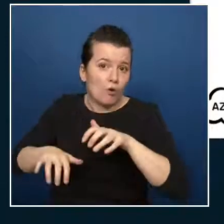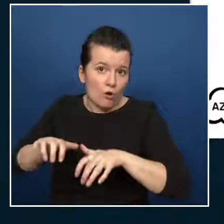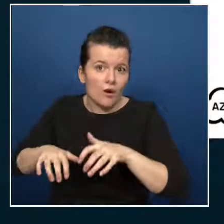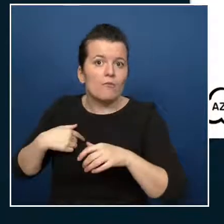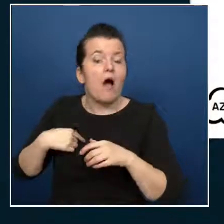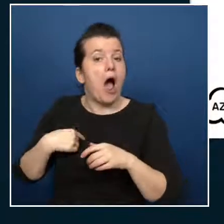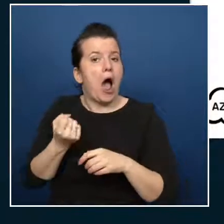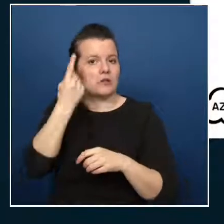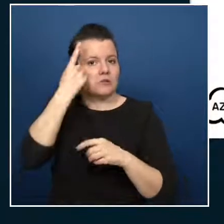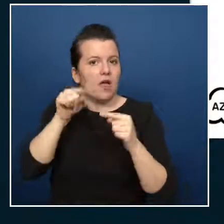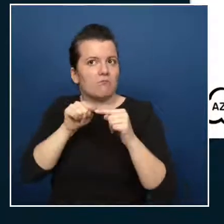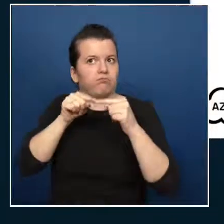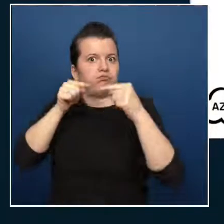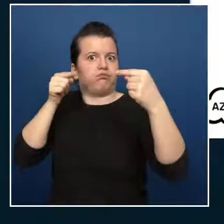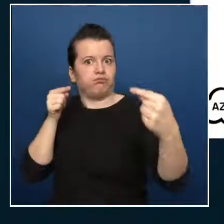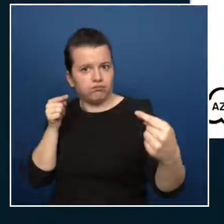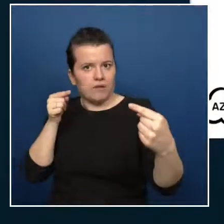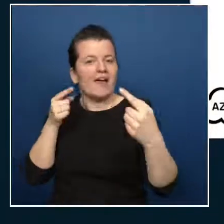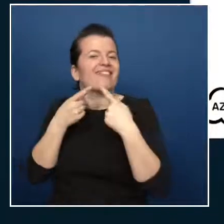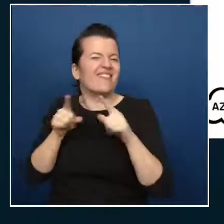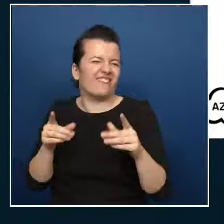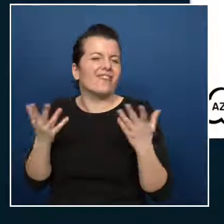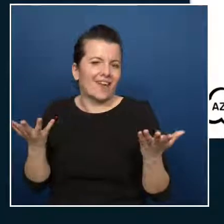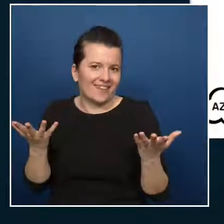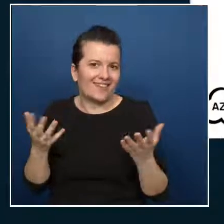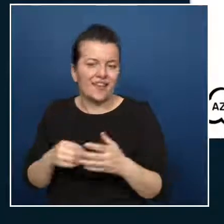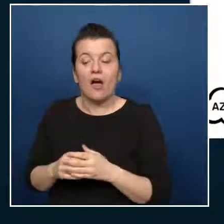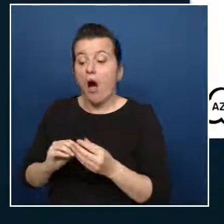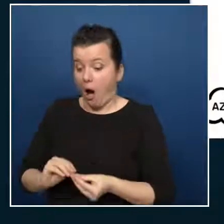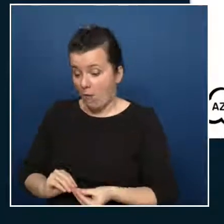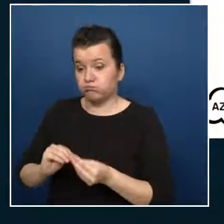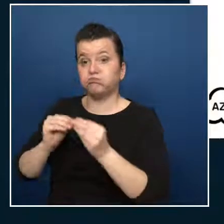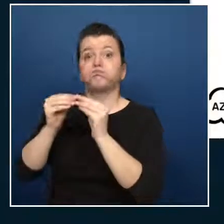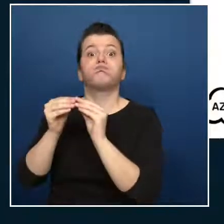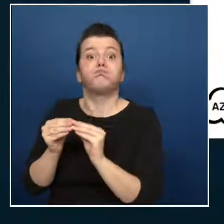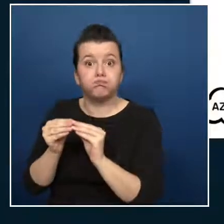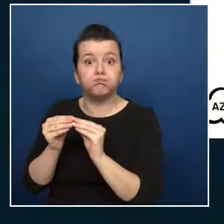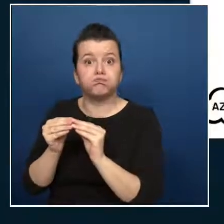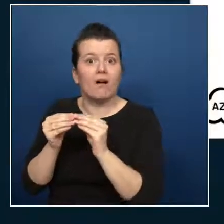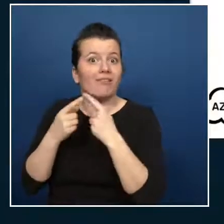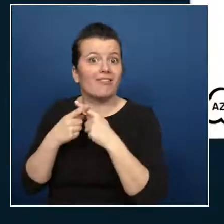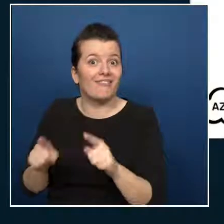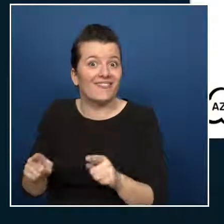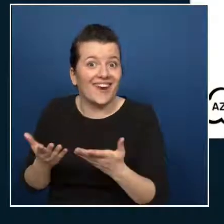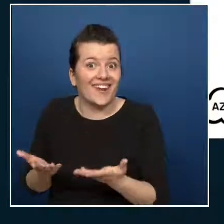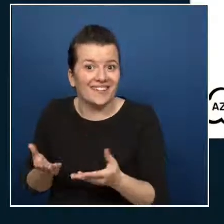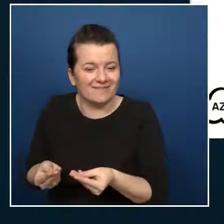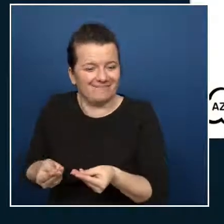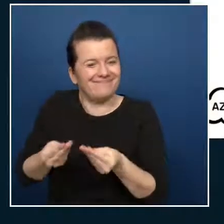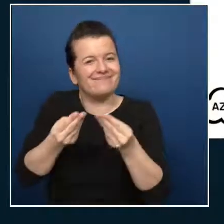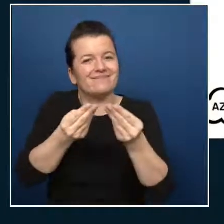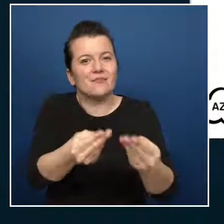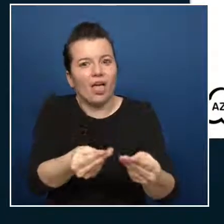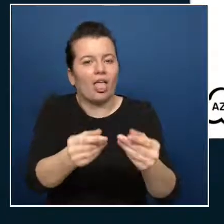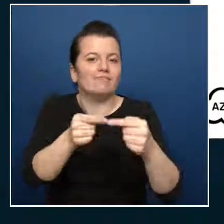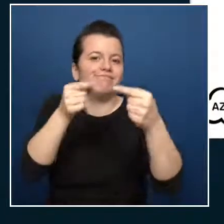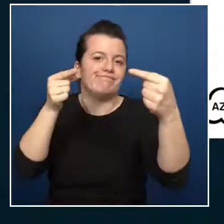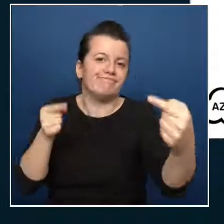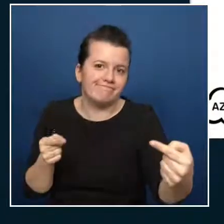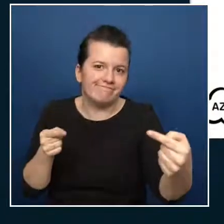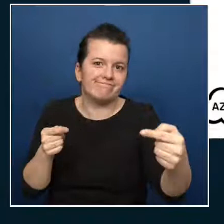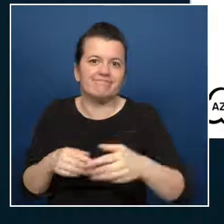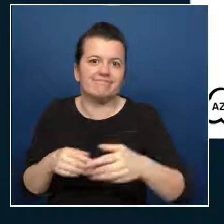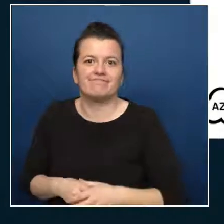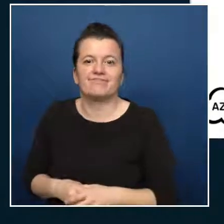and interpret it and build the system or that feature differently. So I'm sure that some of you